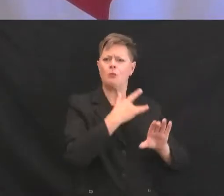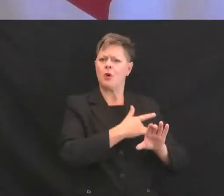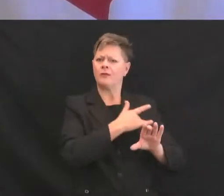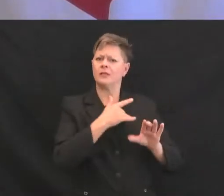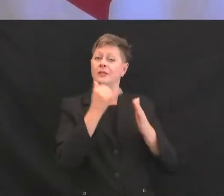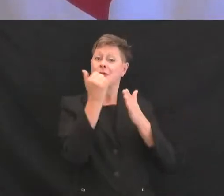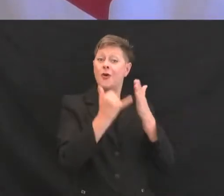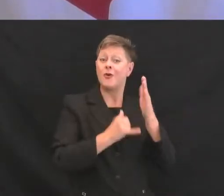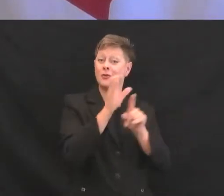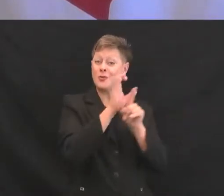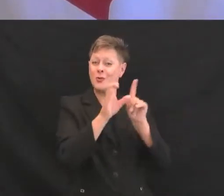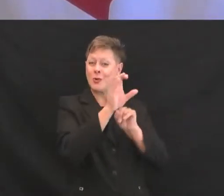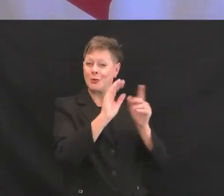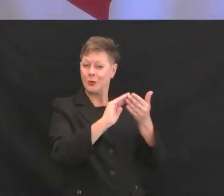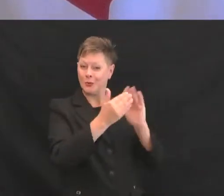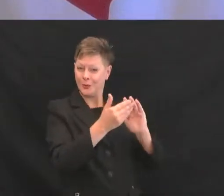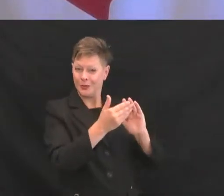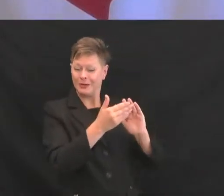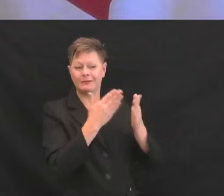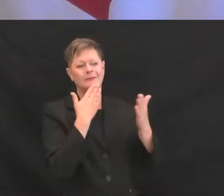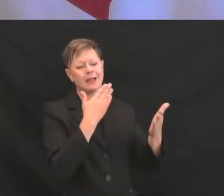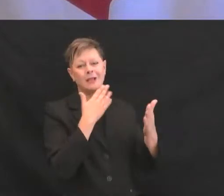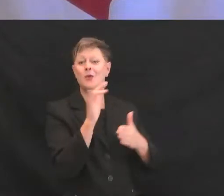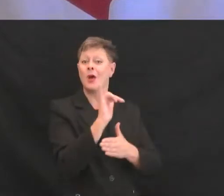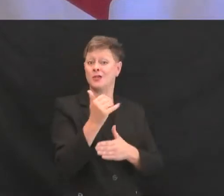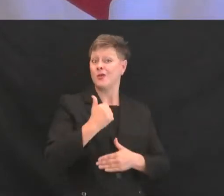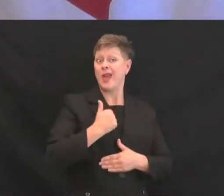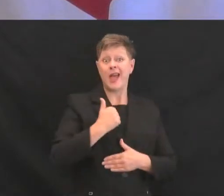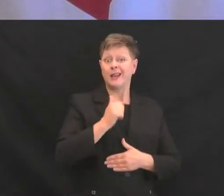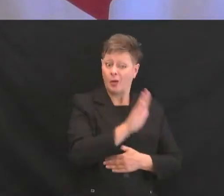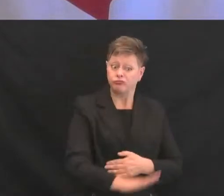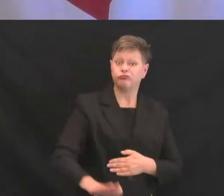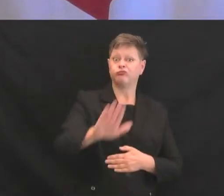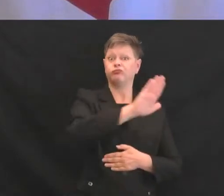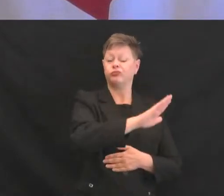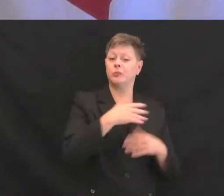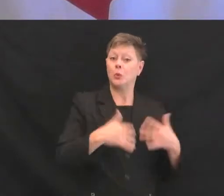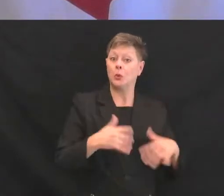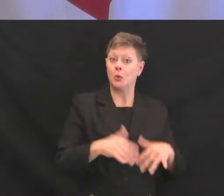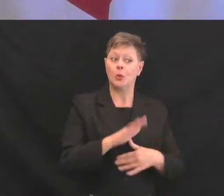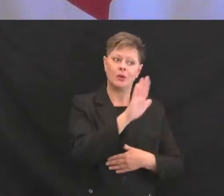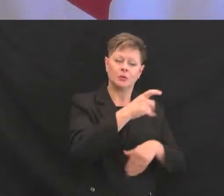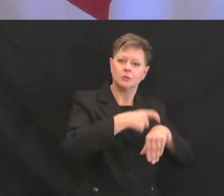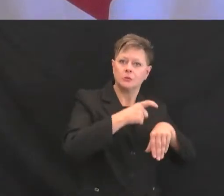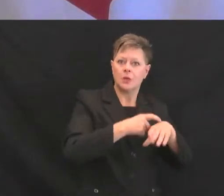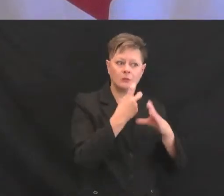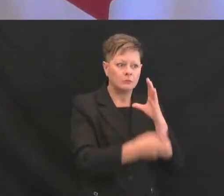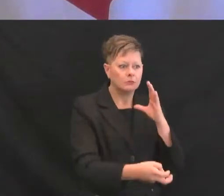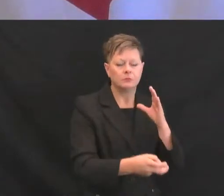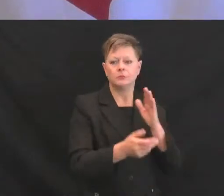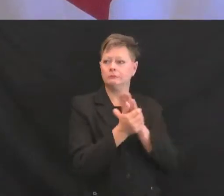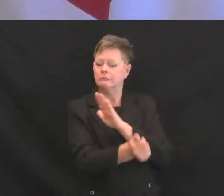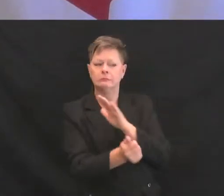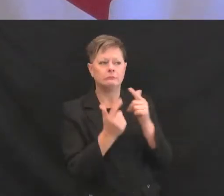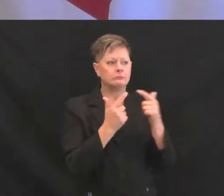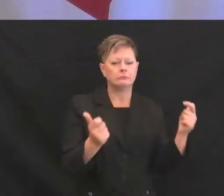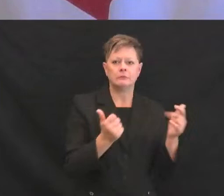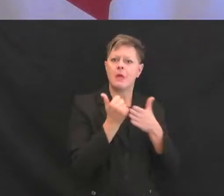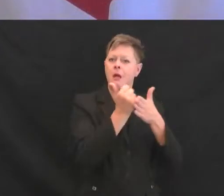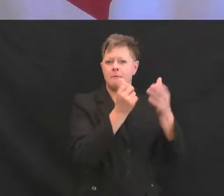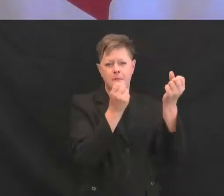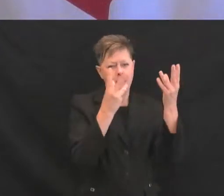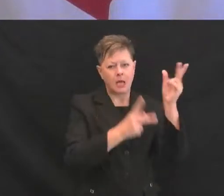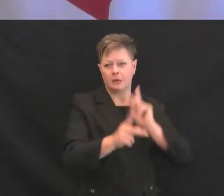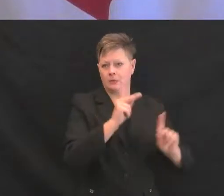culture community, and indeed, Canada and beyond. Her time and talent have enriched the lives of many, and